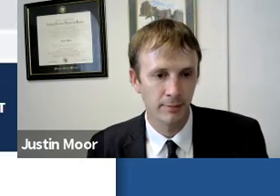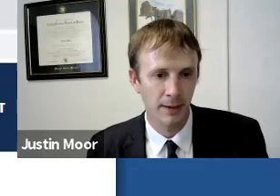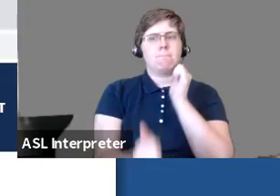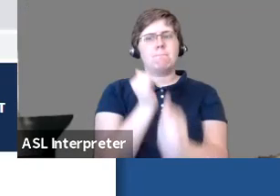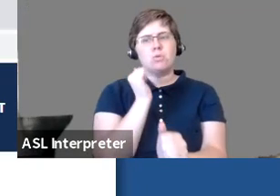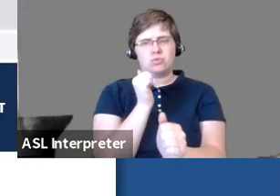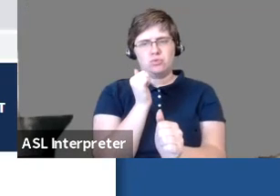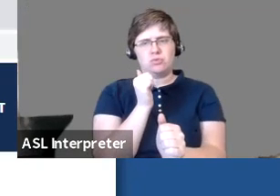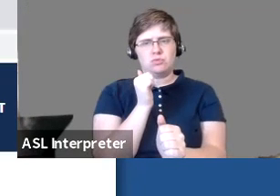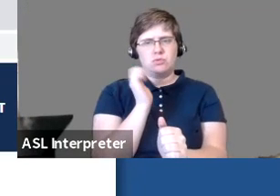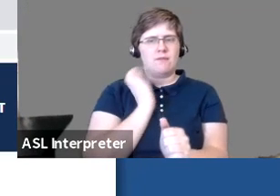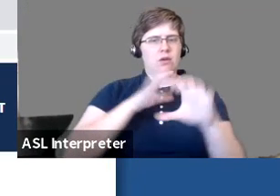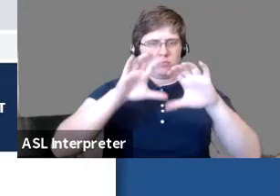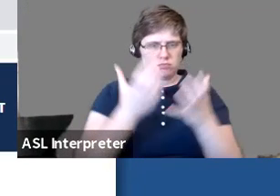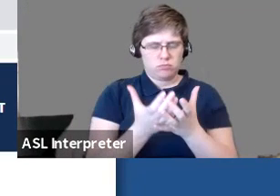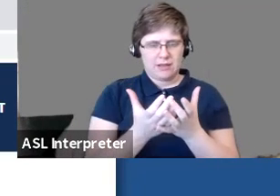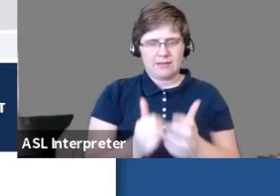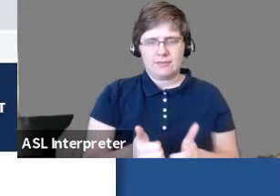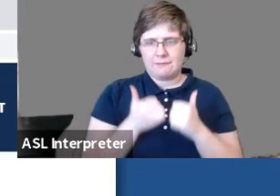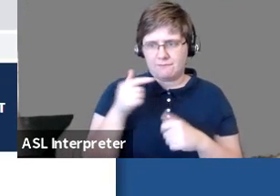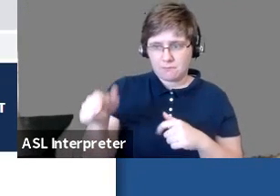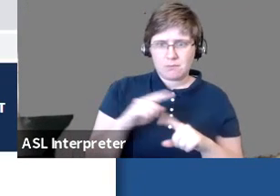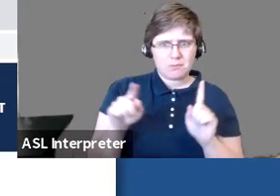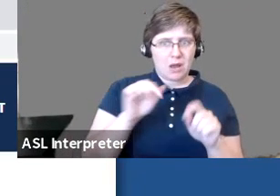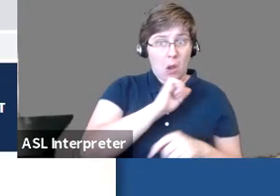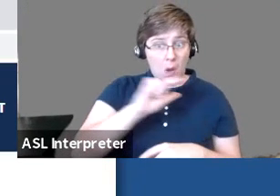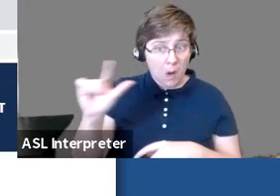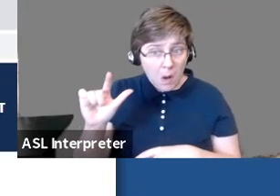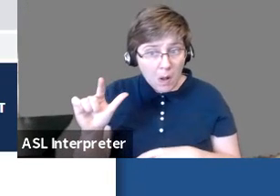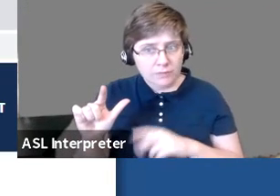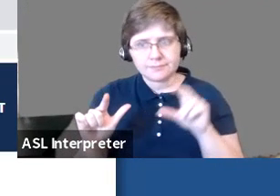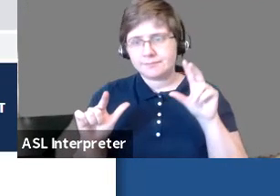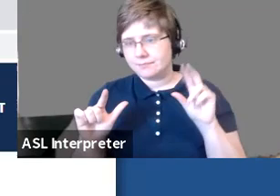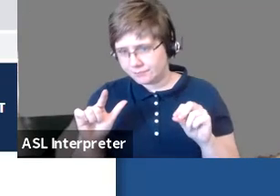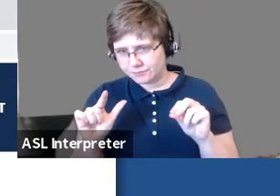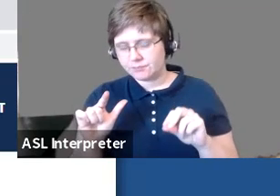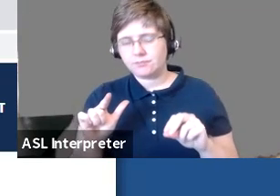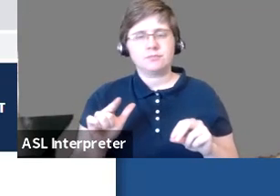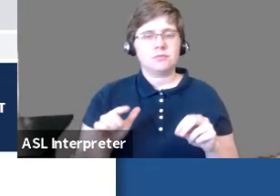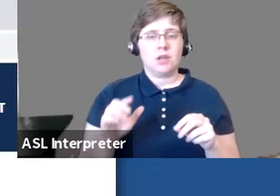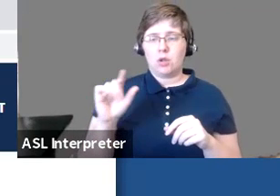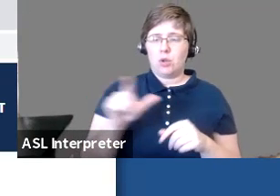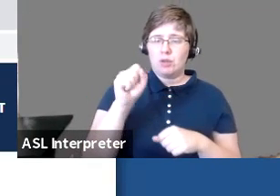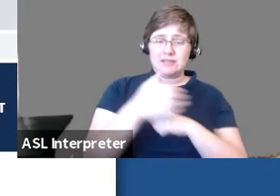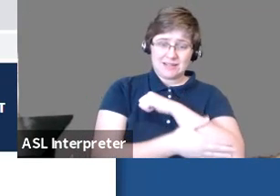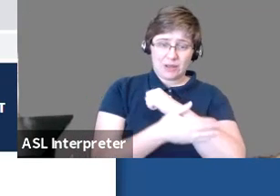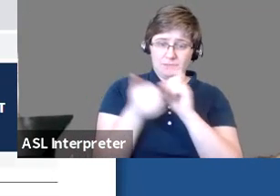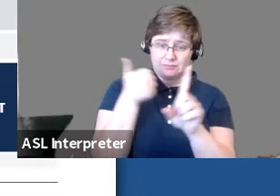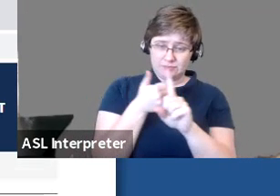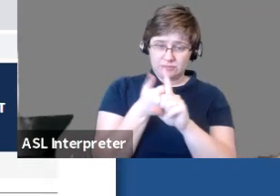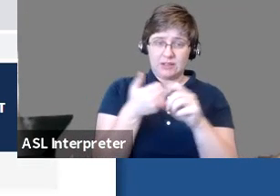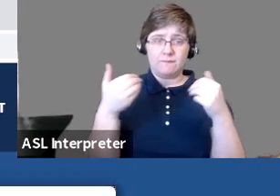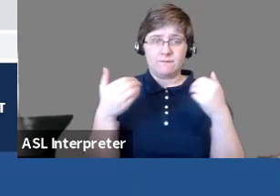of the populations that we serve reside, but it's not where all the populations that we serve reside. So Lucas County though is where there's